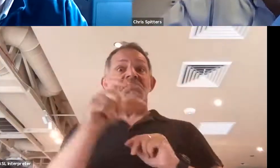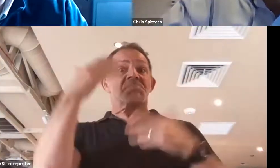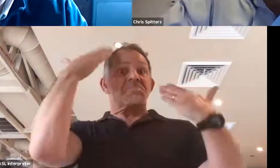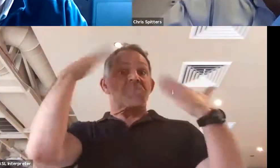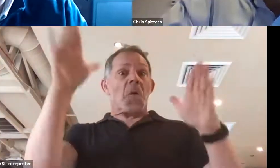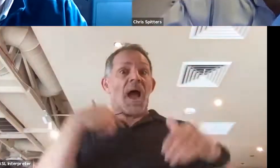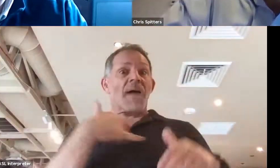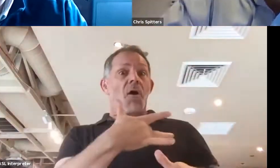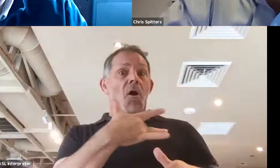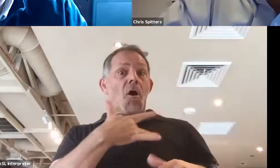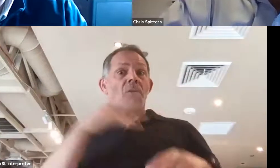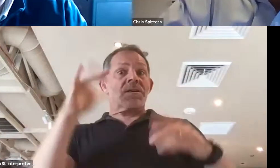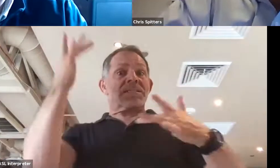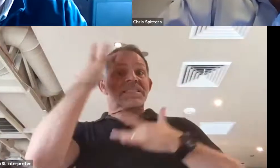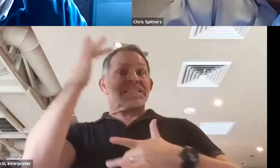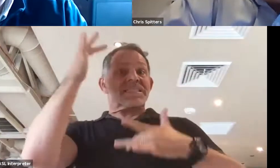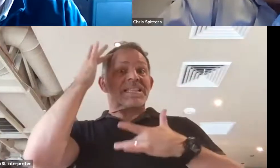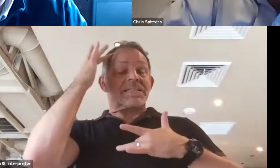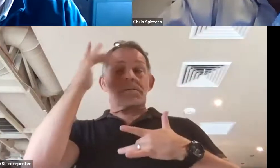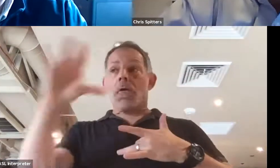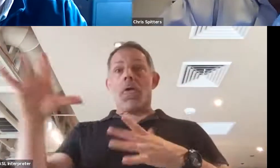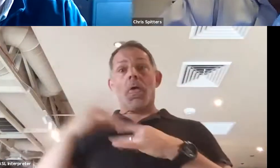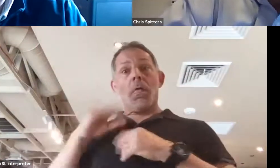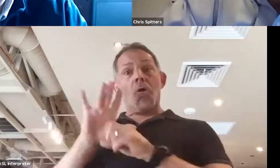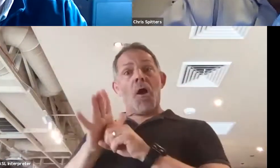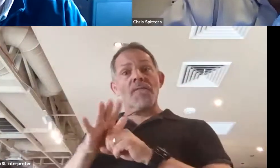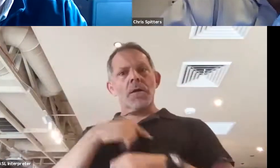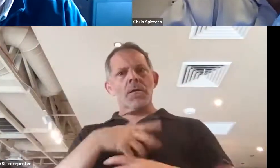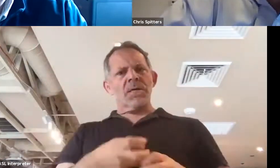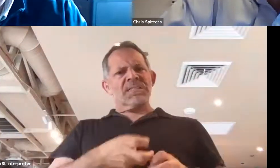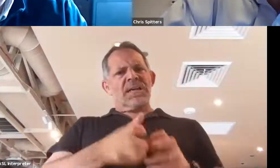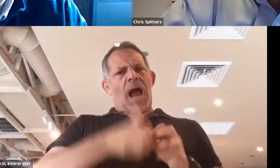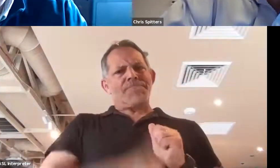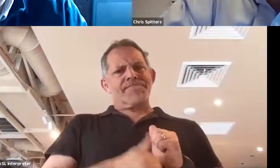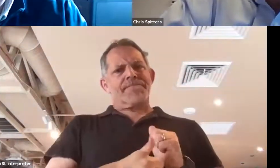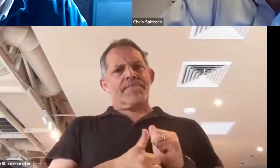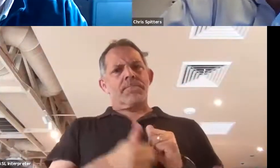So that's just one example of,